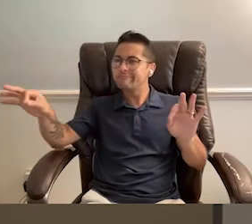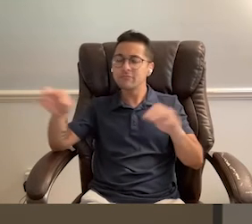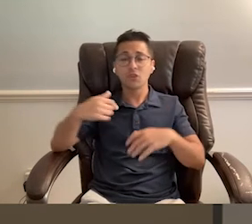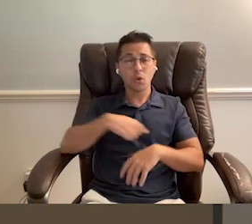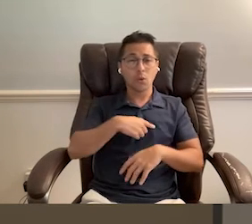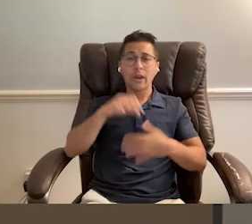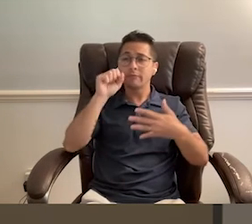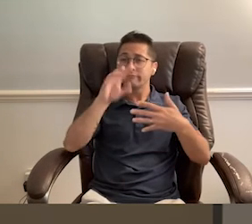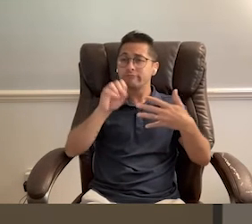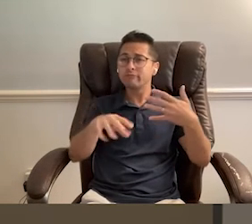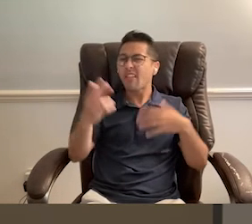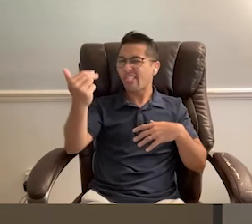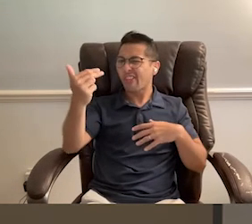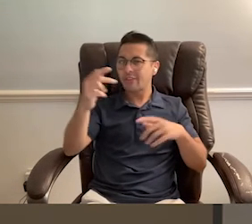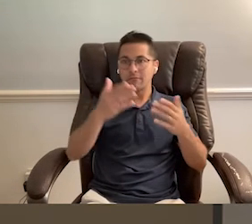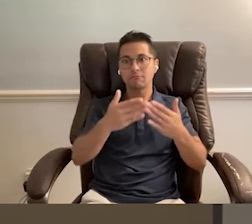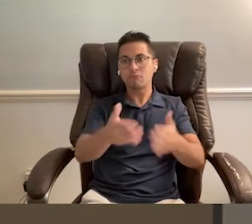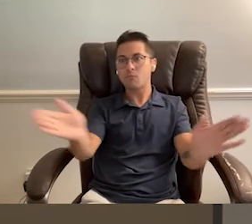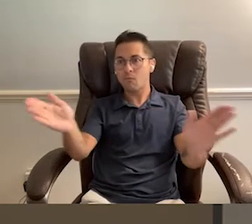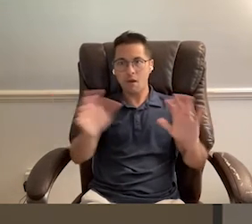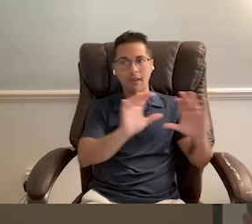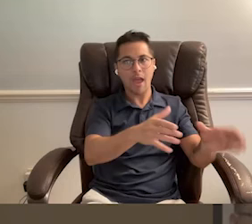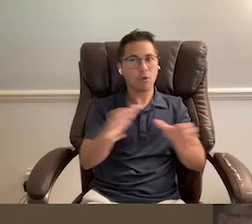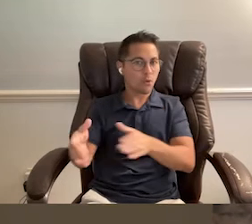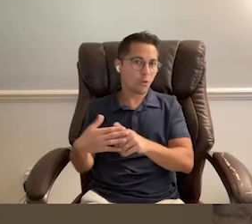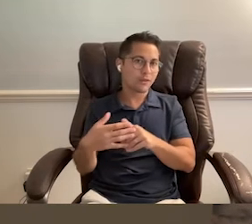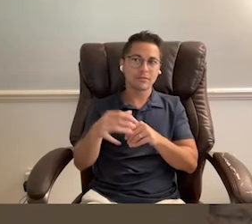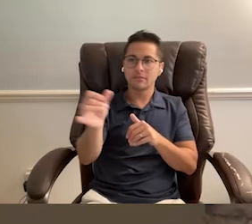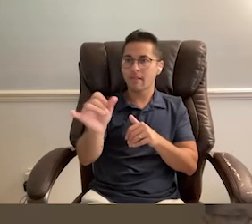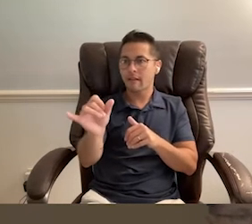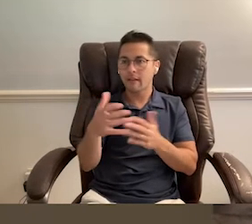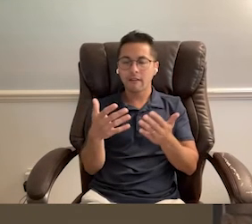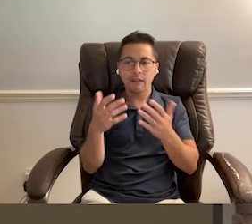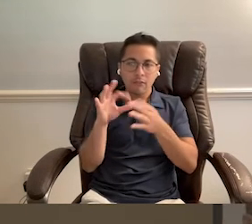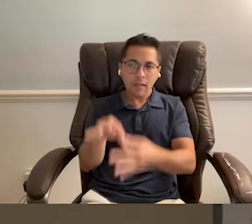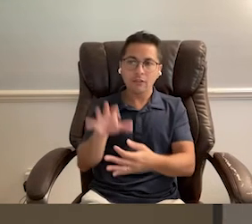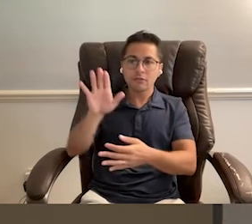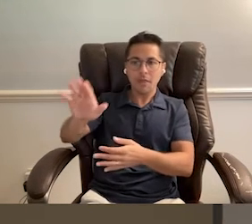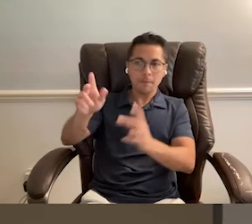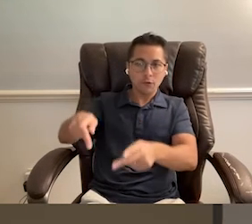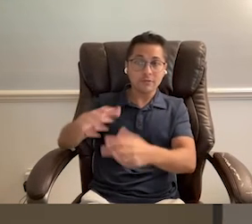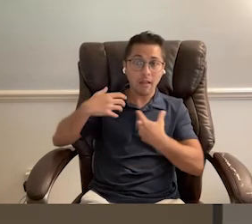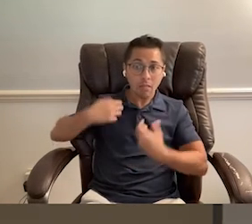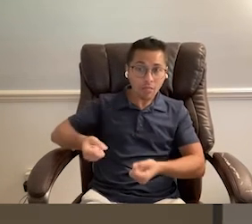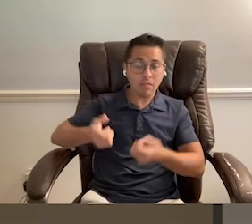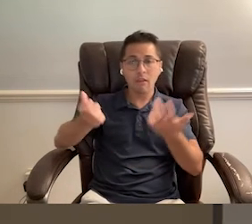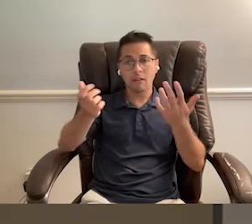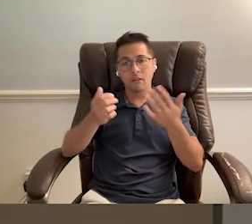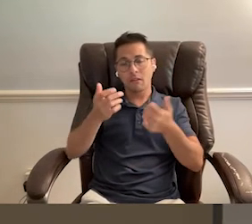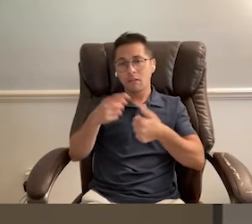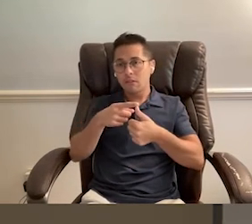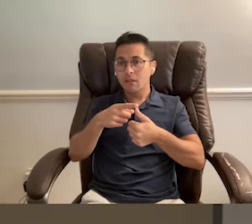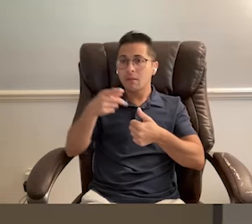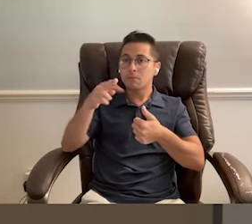broad categories. It can be things related to an individual's health, so maybe a premium,